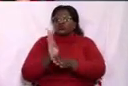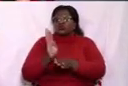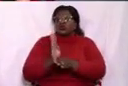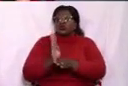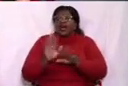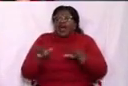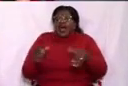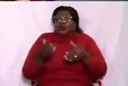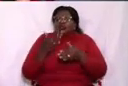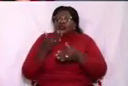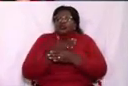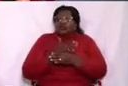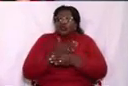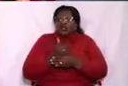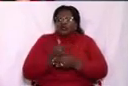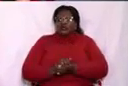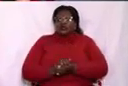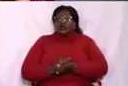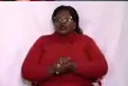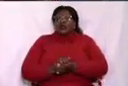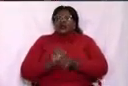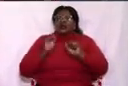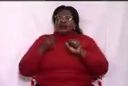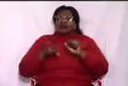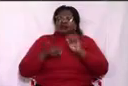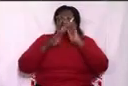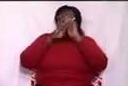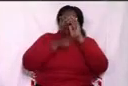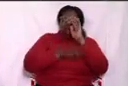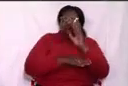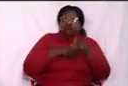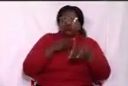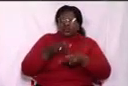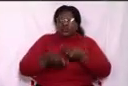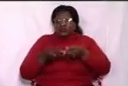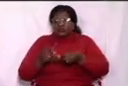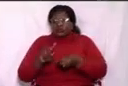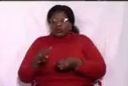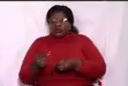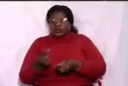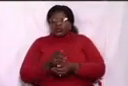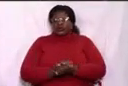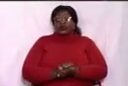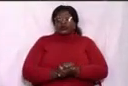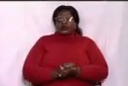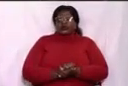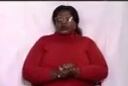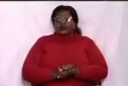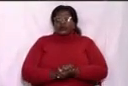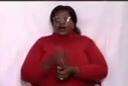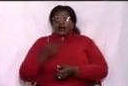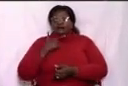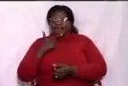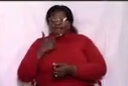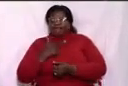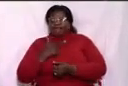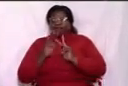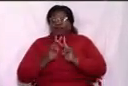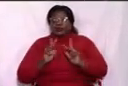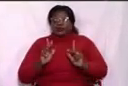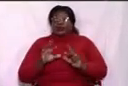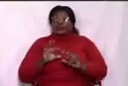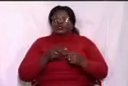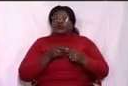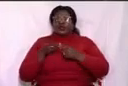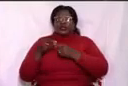the sales have really dropped, but I'm thankful for the people that still, especially the